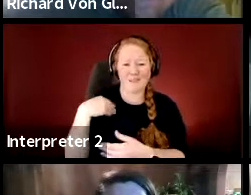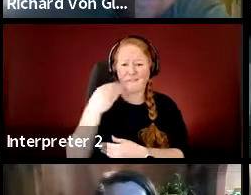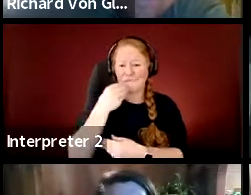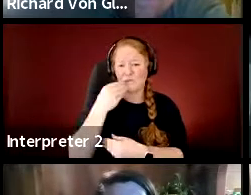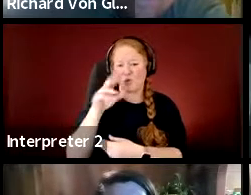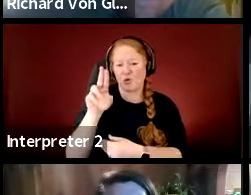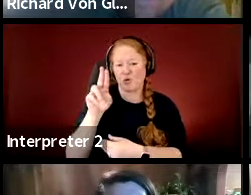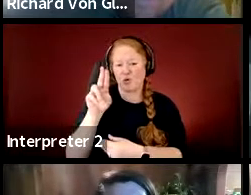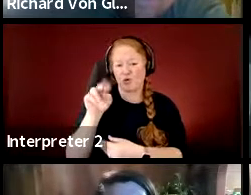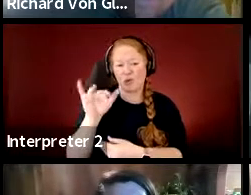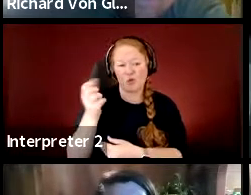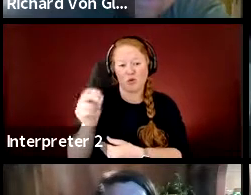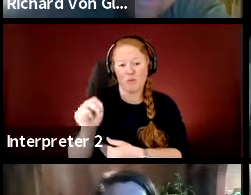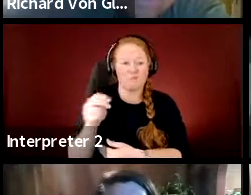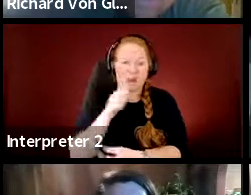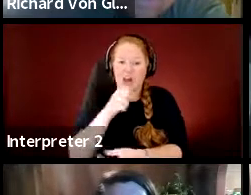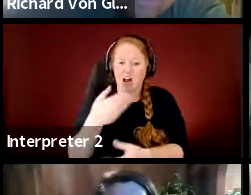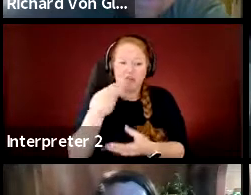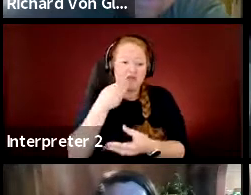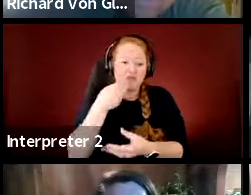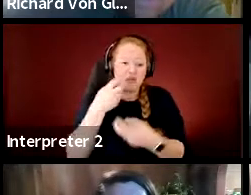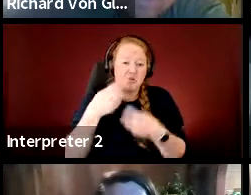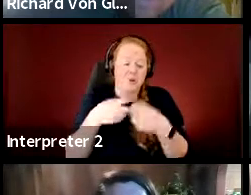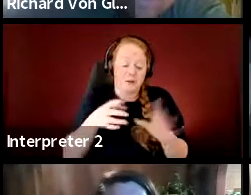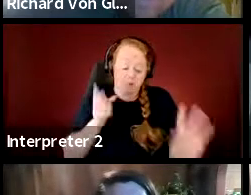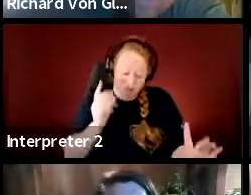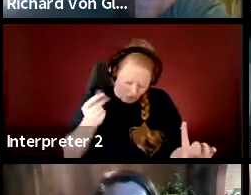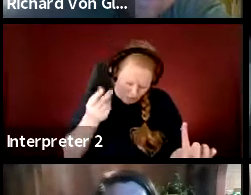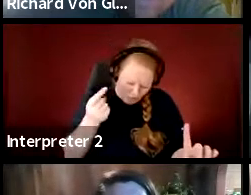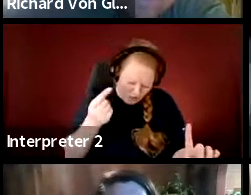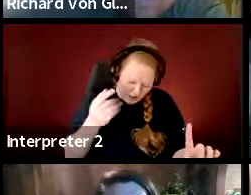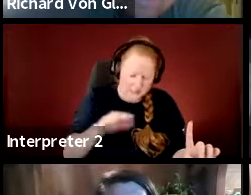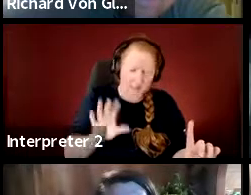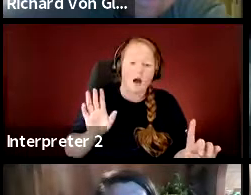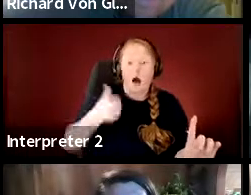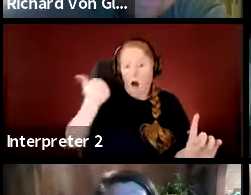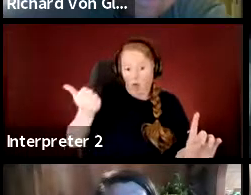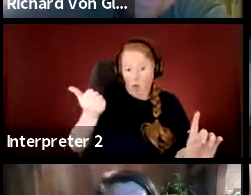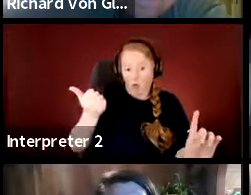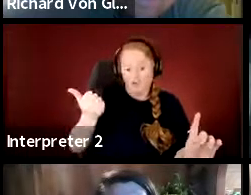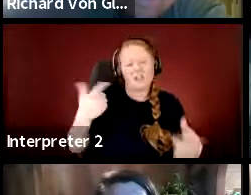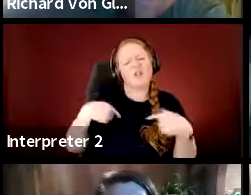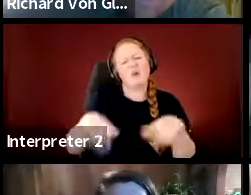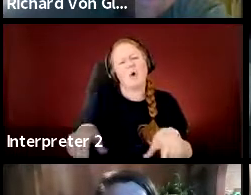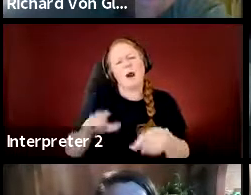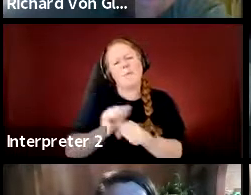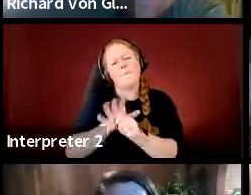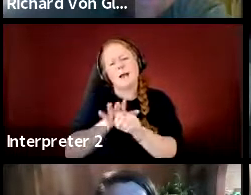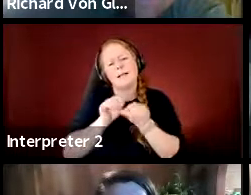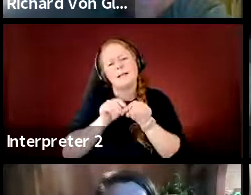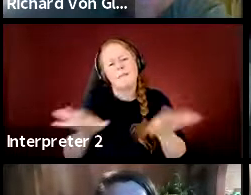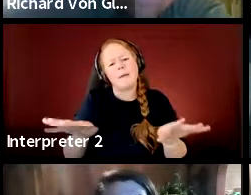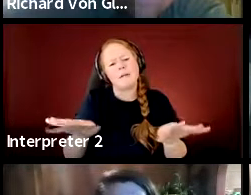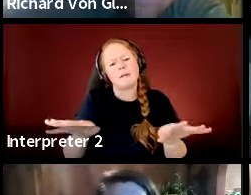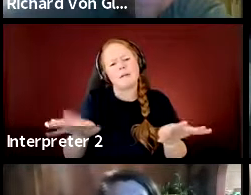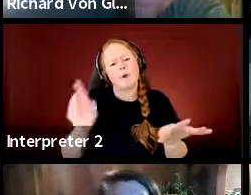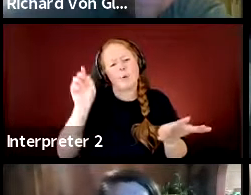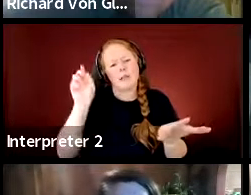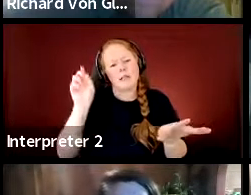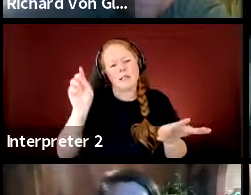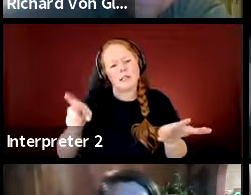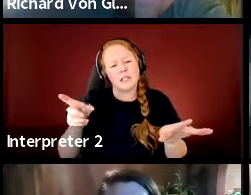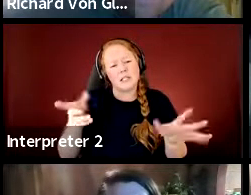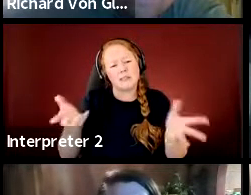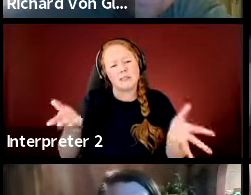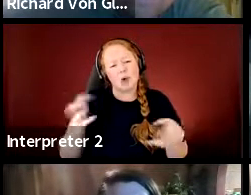have a food problem. Right quick, another one is in this pandemic that we need to get out of as